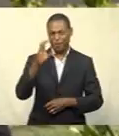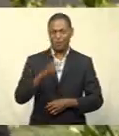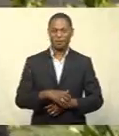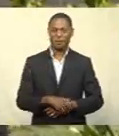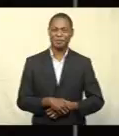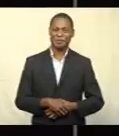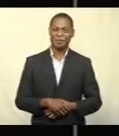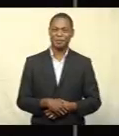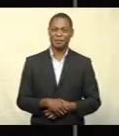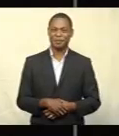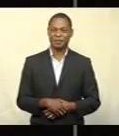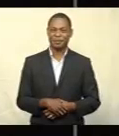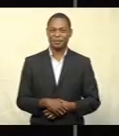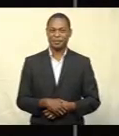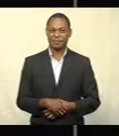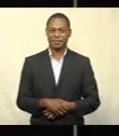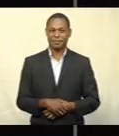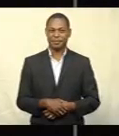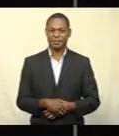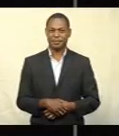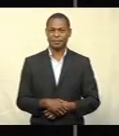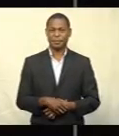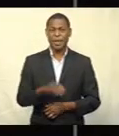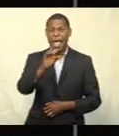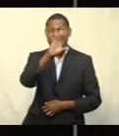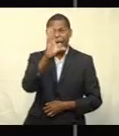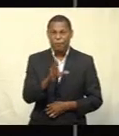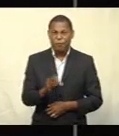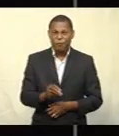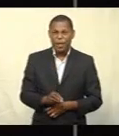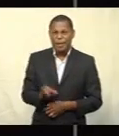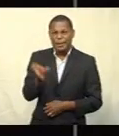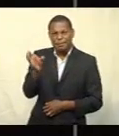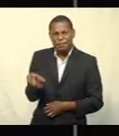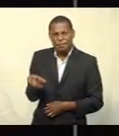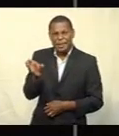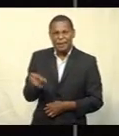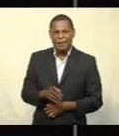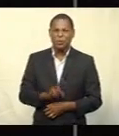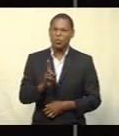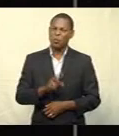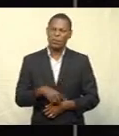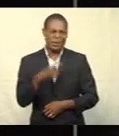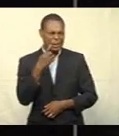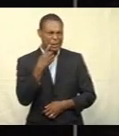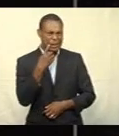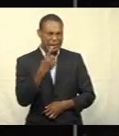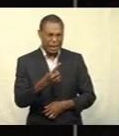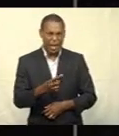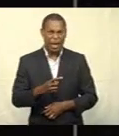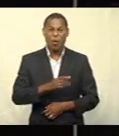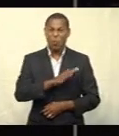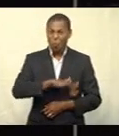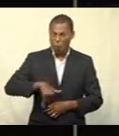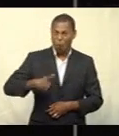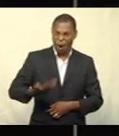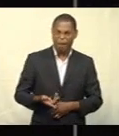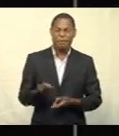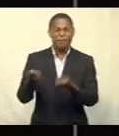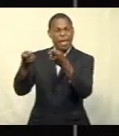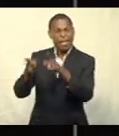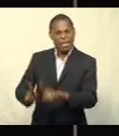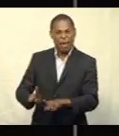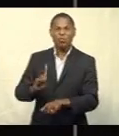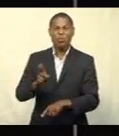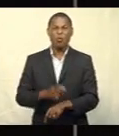FBC News. Congo national Kiala Henry Lusaka has claimed that his wife Jennifer Ann Downs died of an